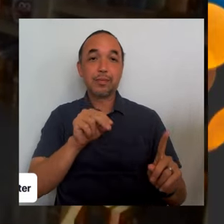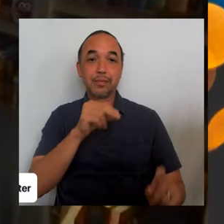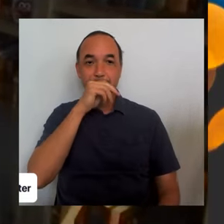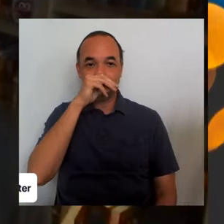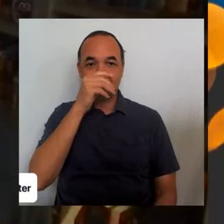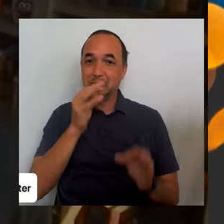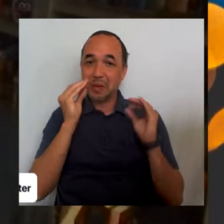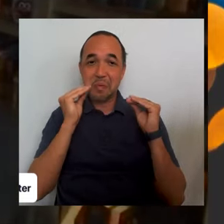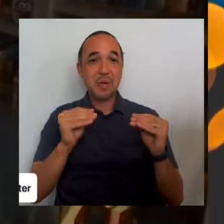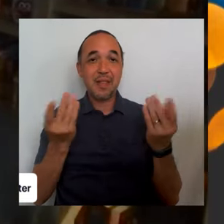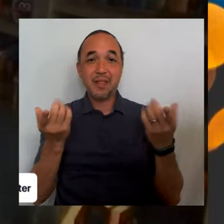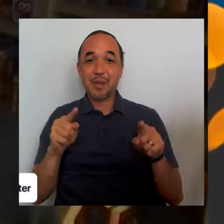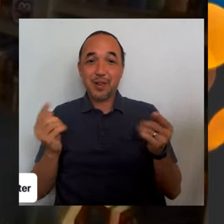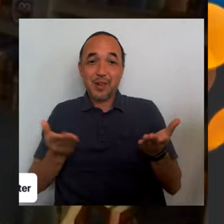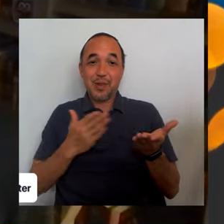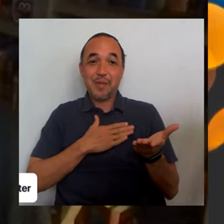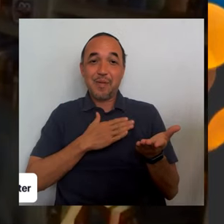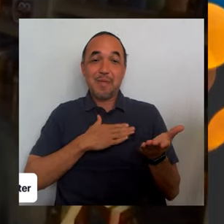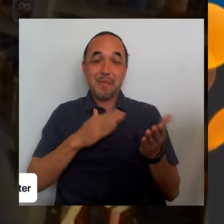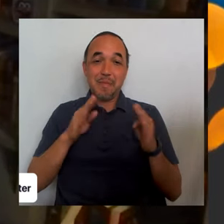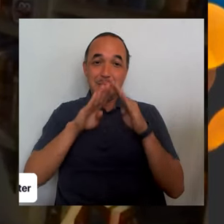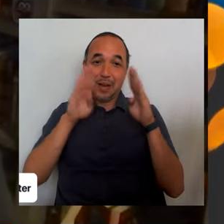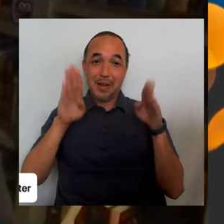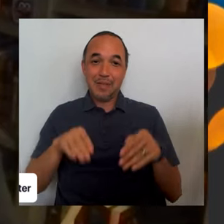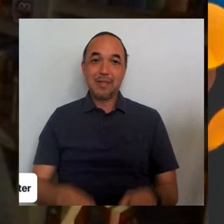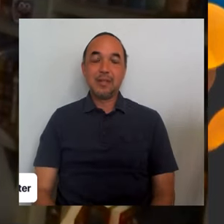house. And quite honestly,